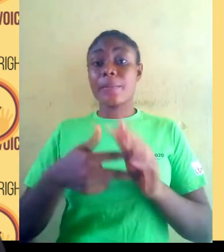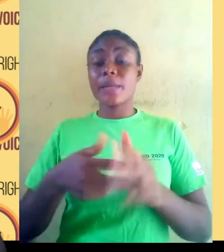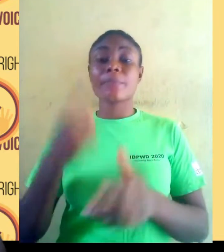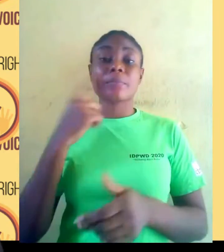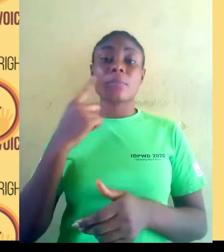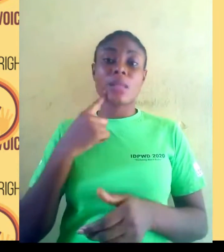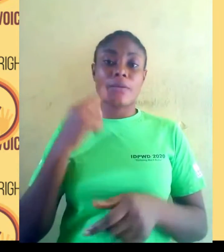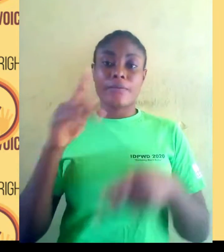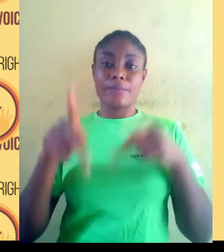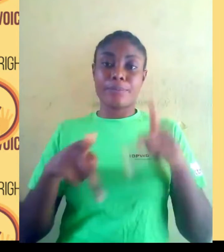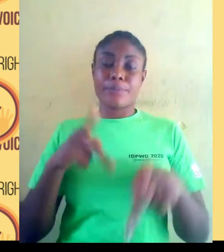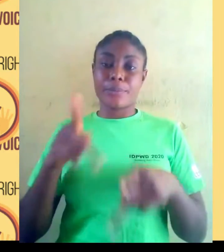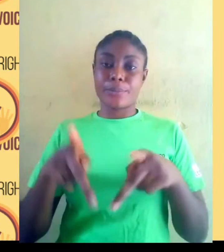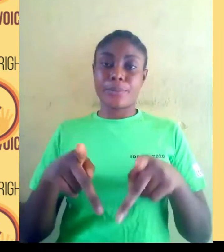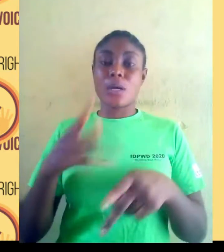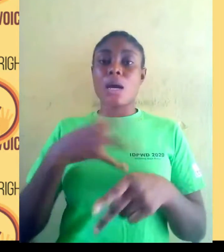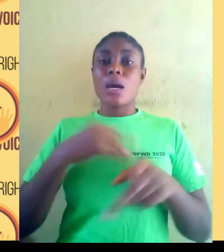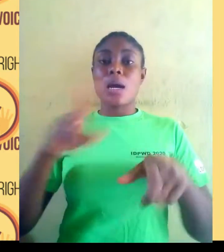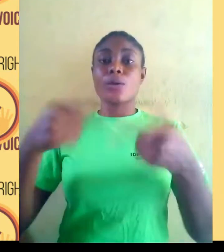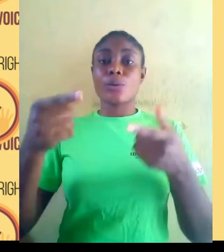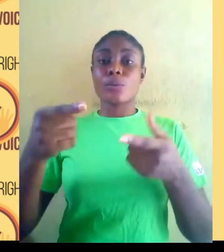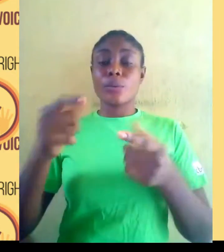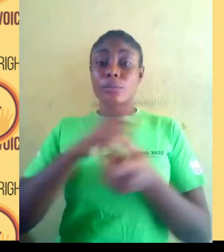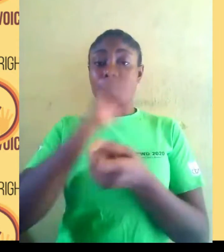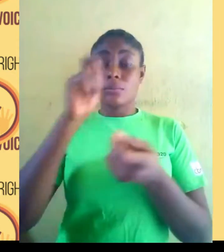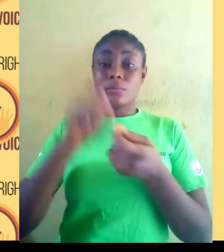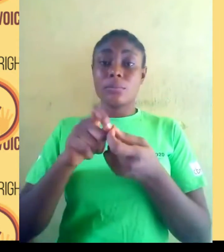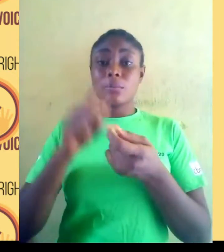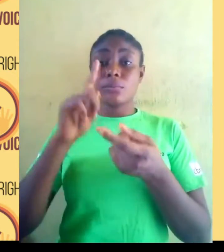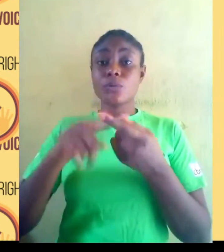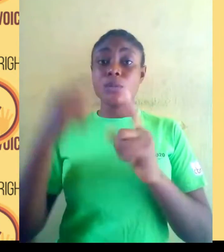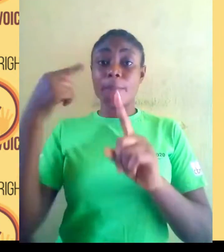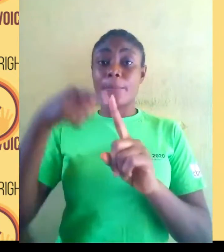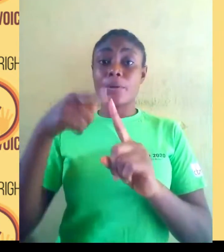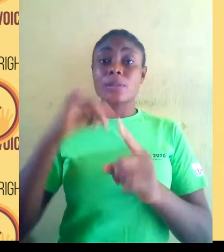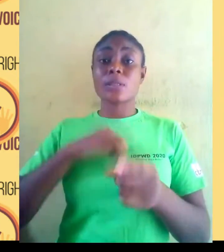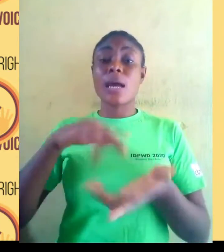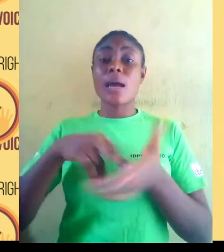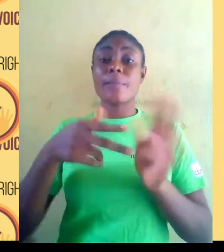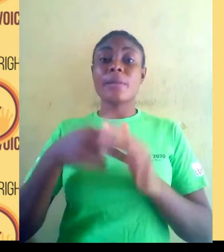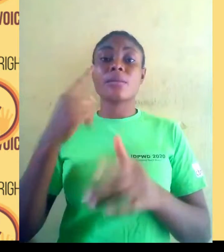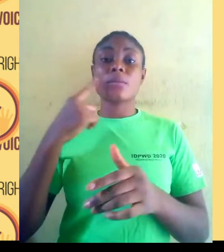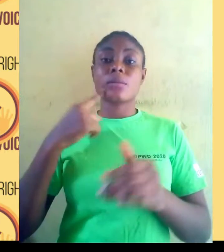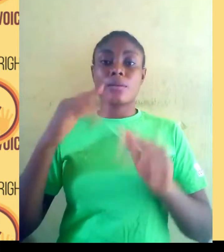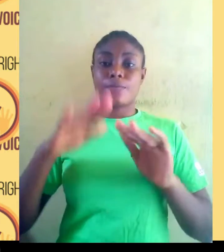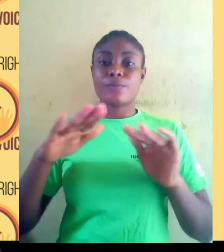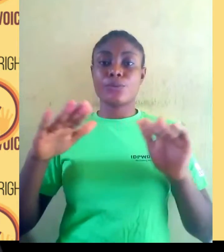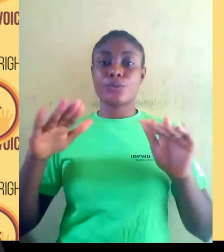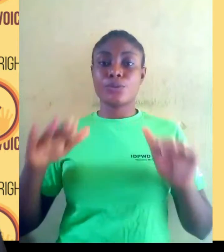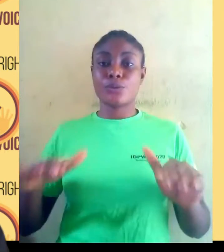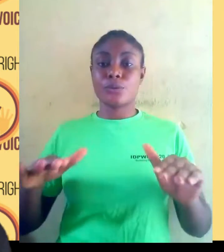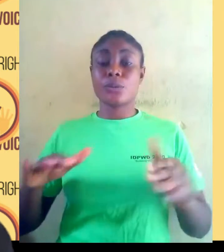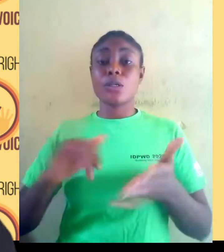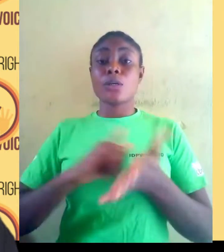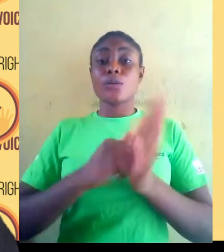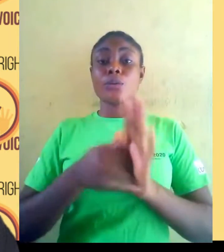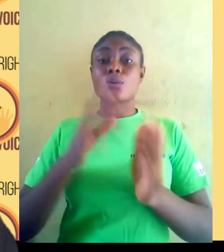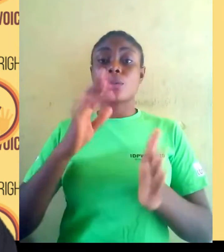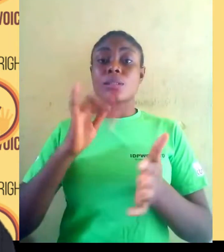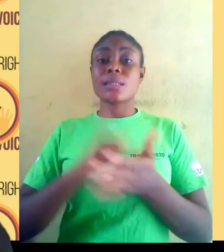And going particularly to the point, I mean deaf children, those that are in school.